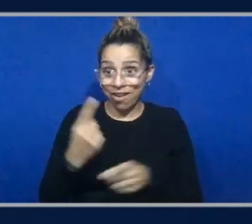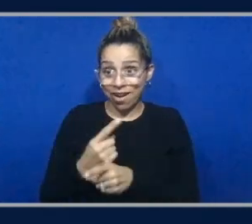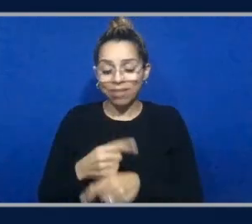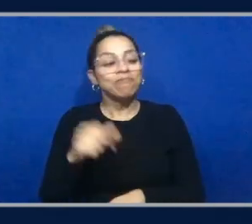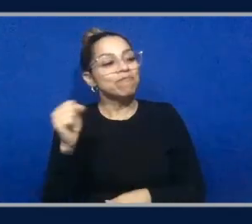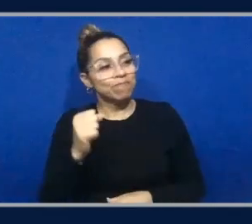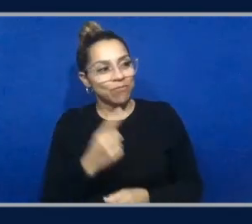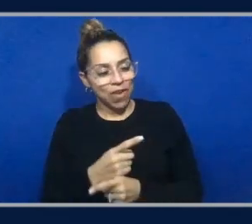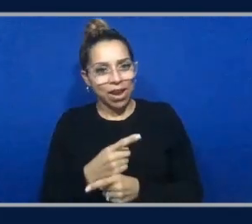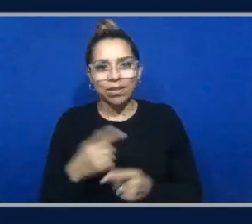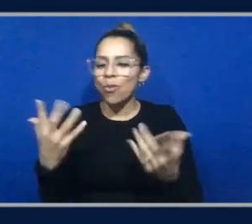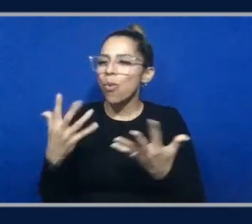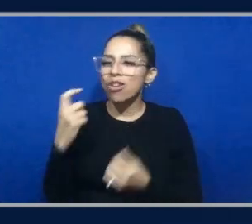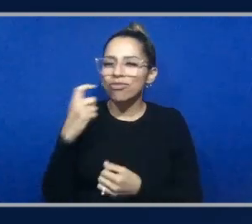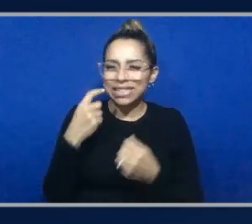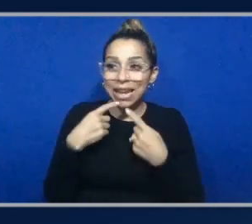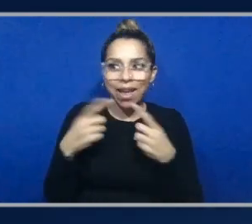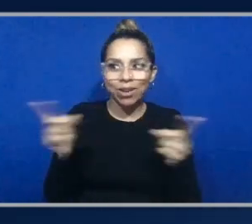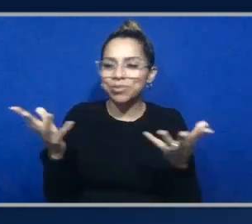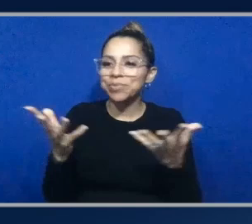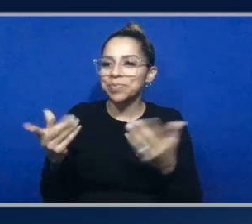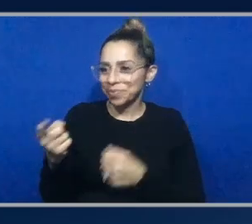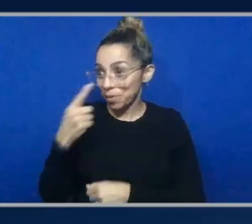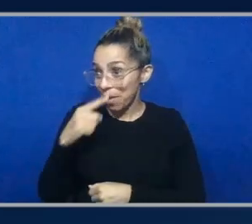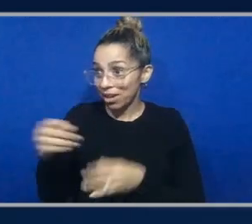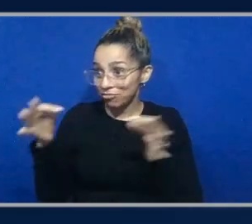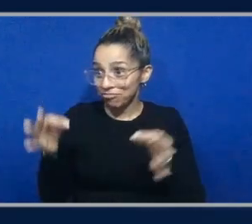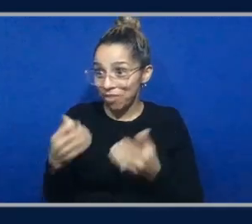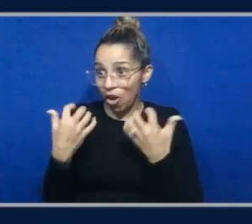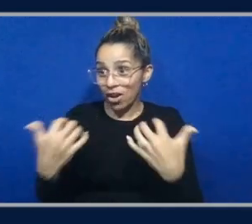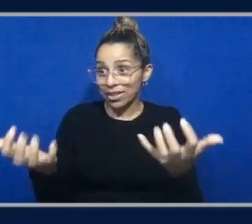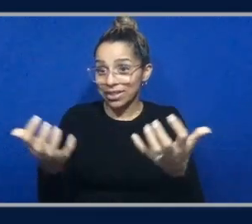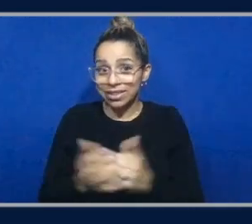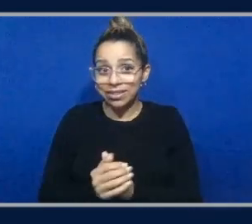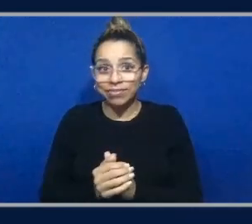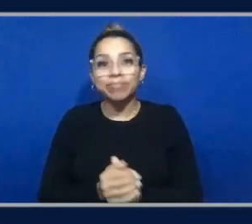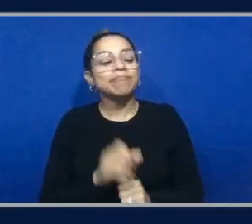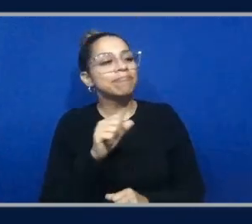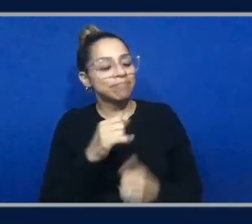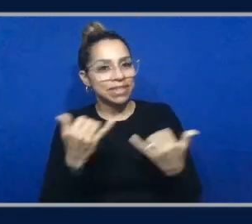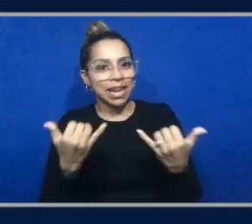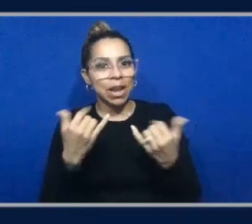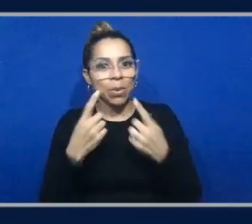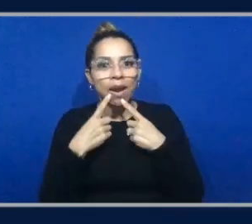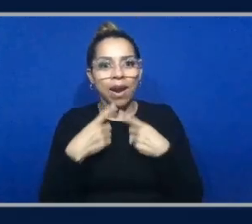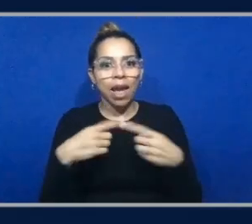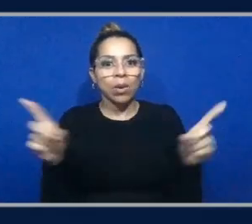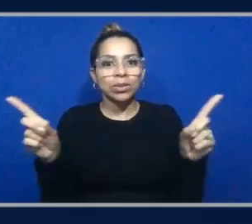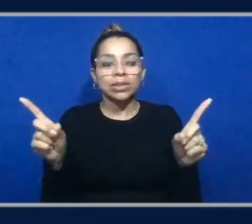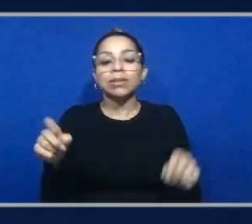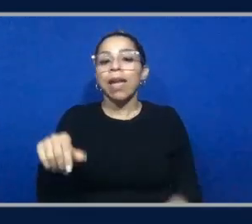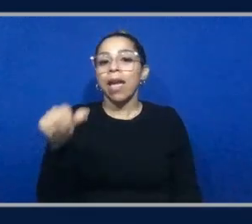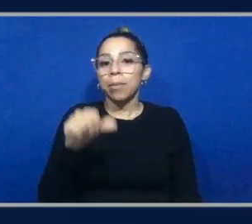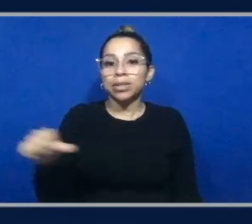has very recently been announced? So today we announced Amazon SageMaker,